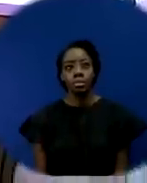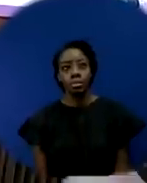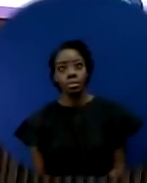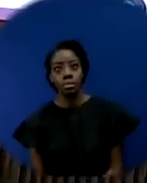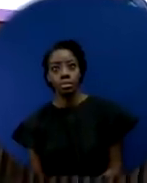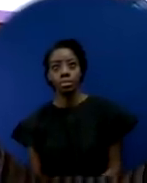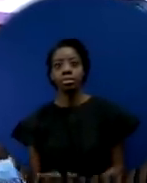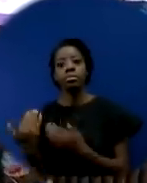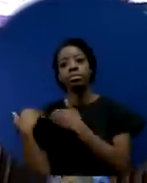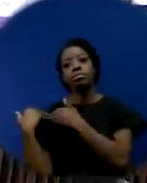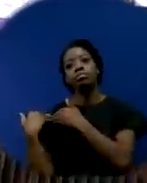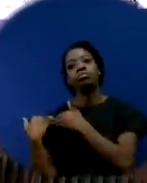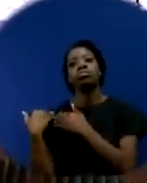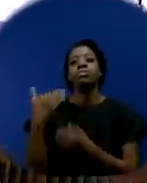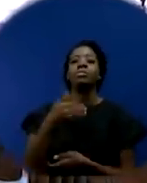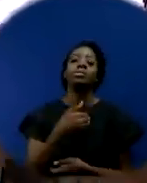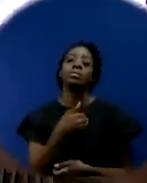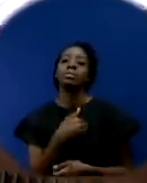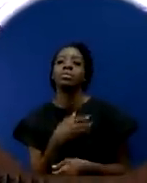Hallelujah. Roll away.